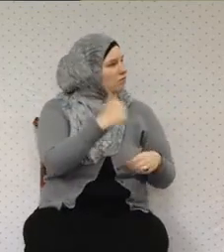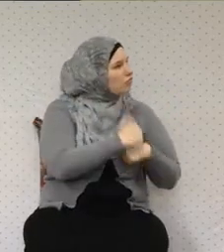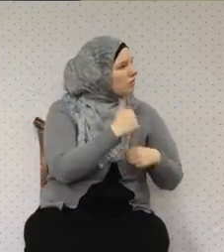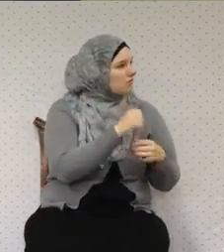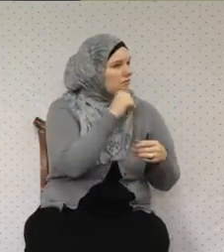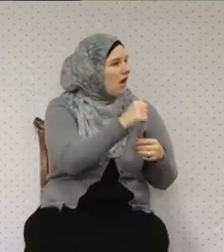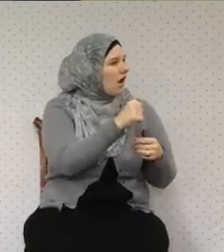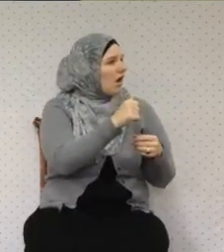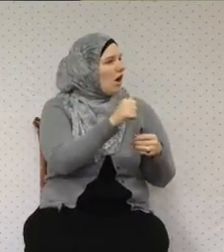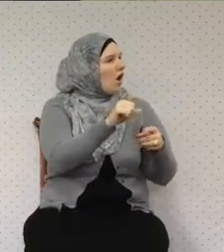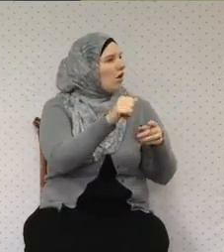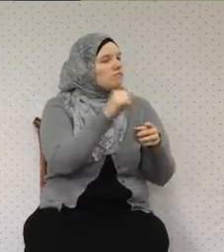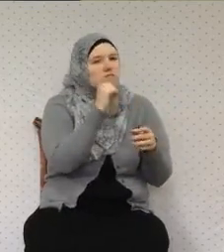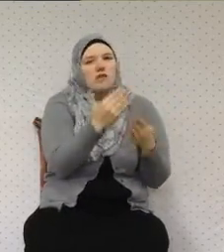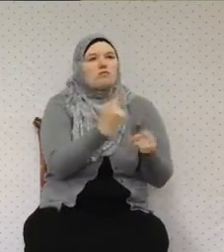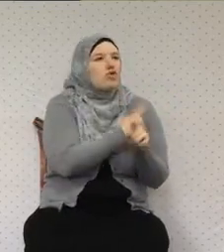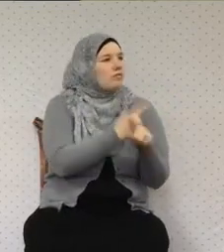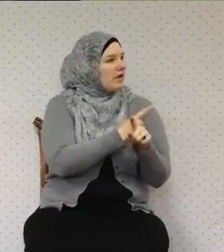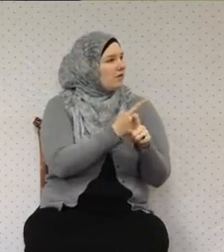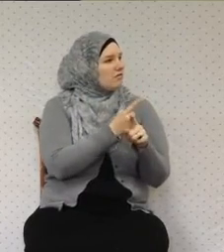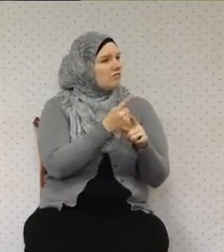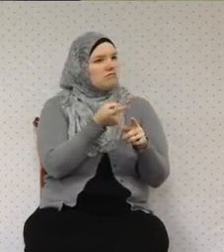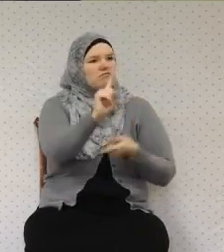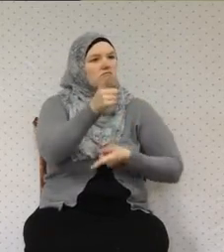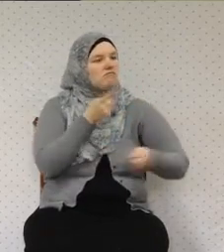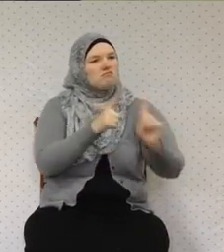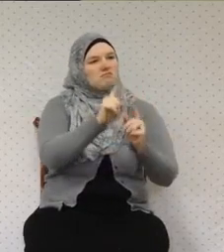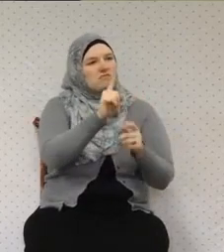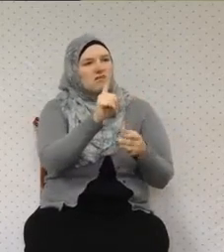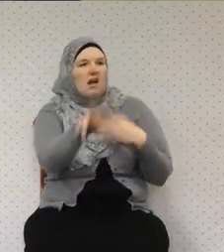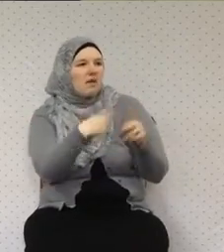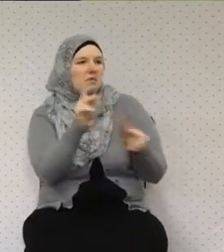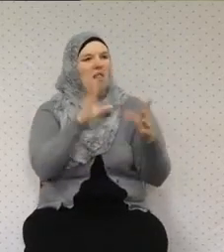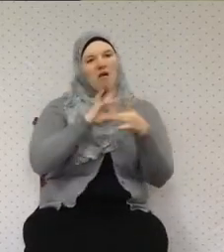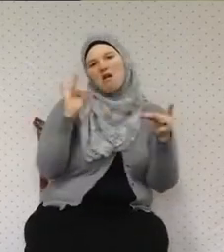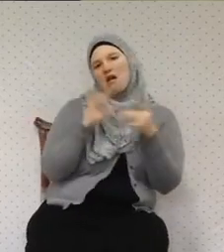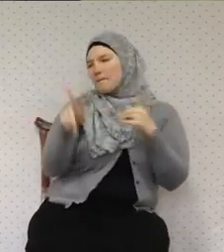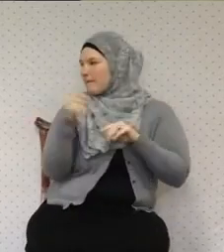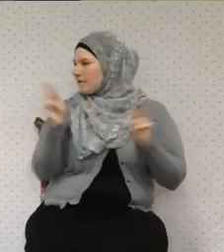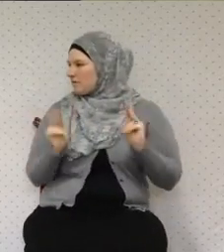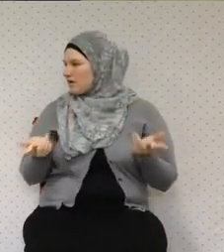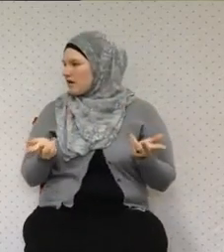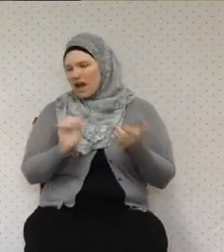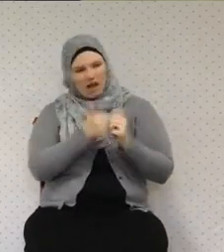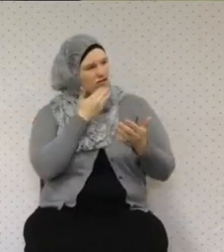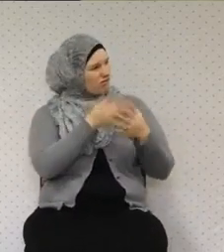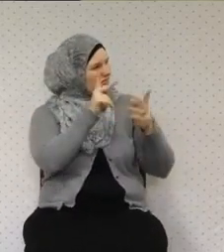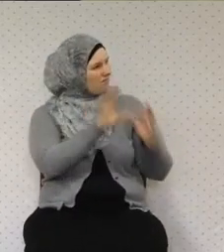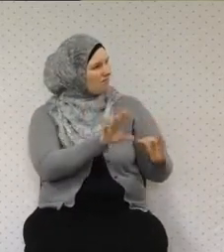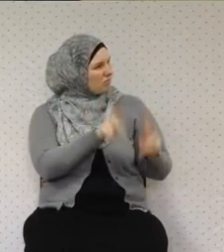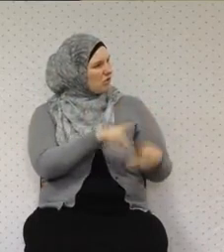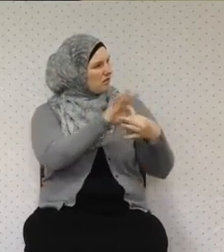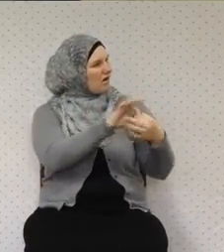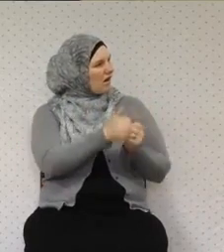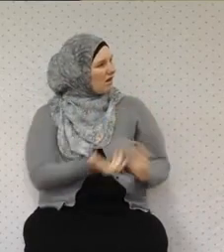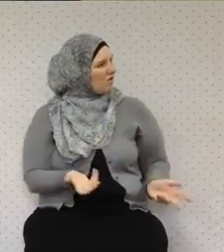inappropriate, and insulting and everything, how do you keep your relationship with this type of people? How? Well, you have